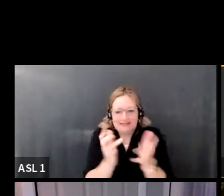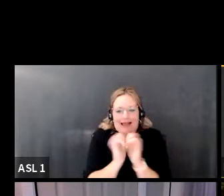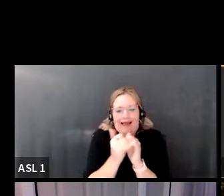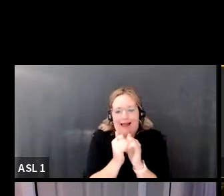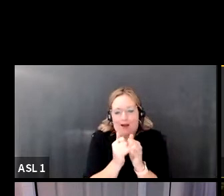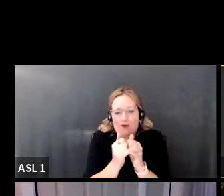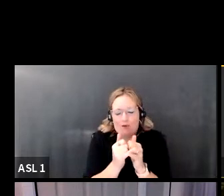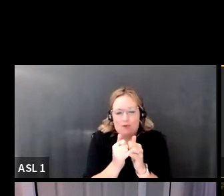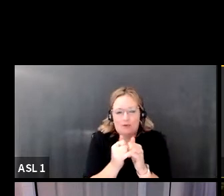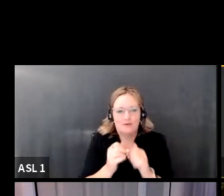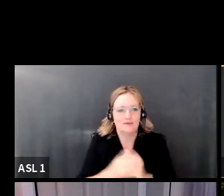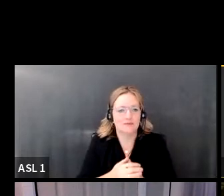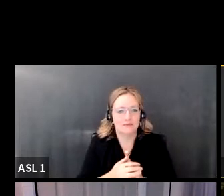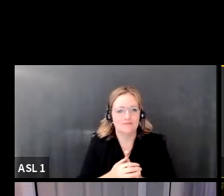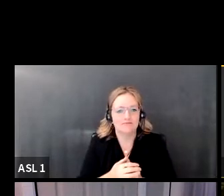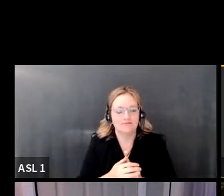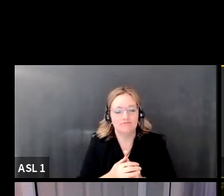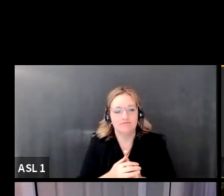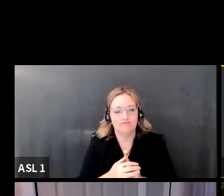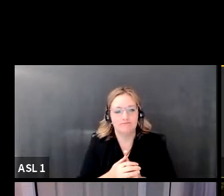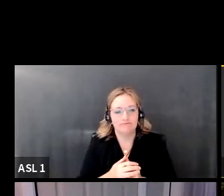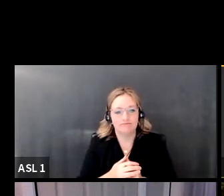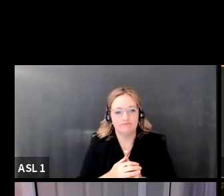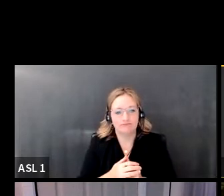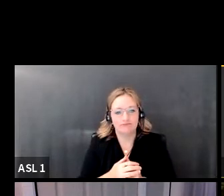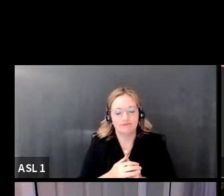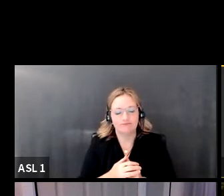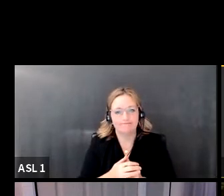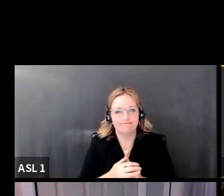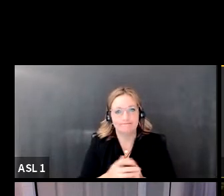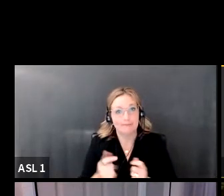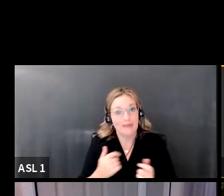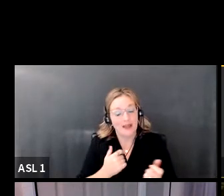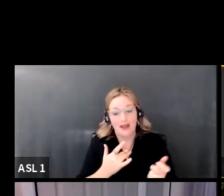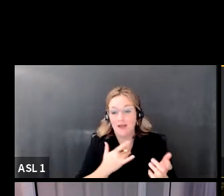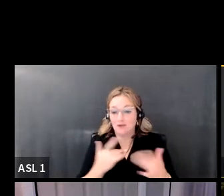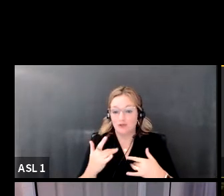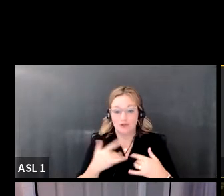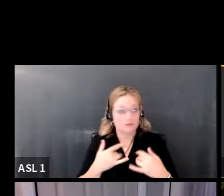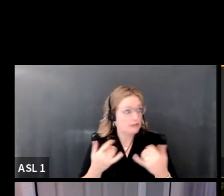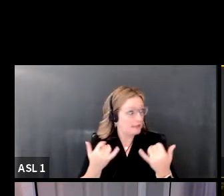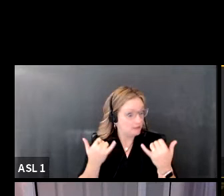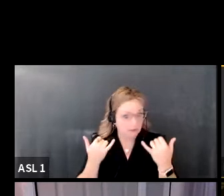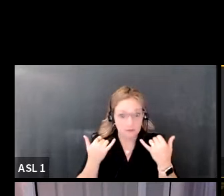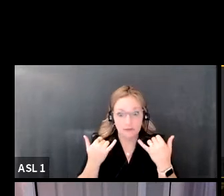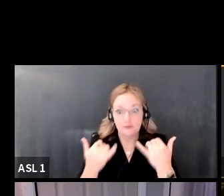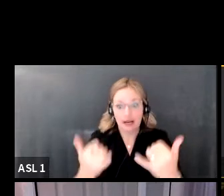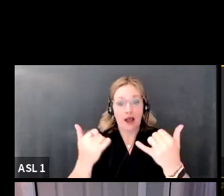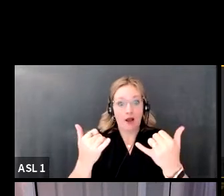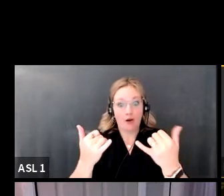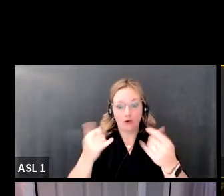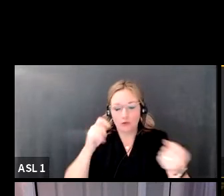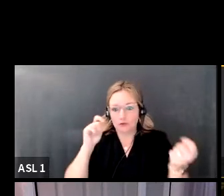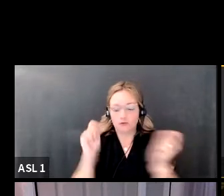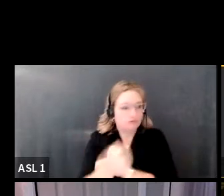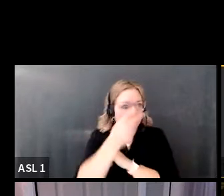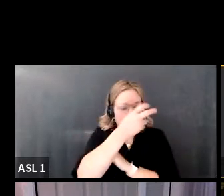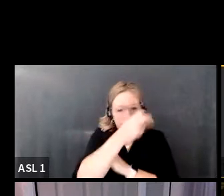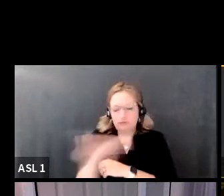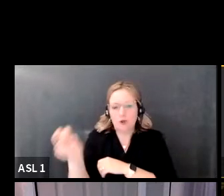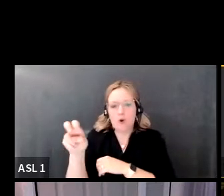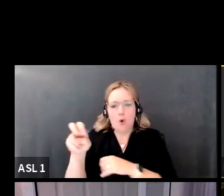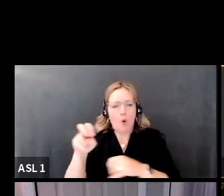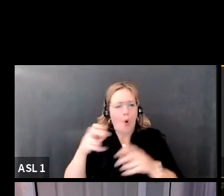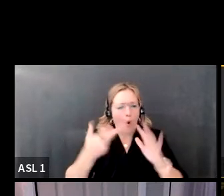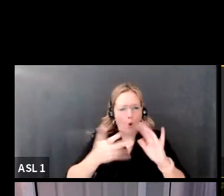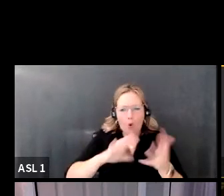concerned that if we if we do it um immediately that it could cause a lot of distress in